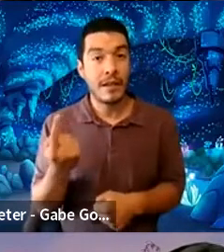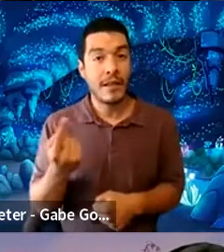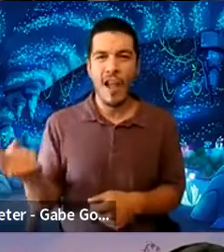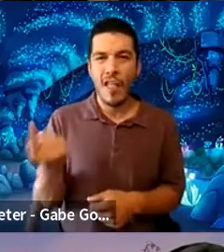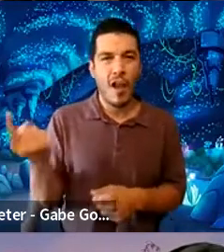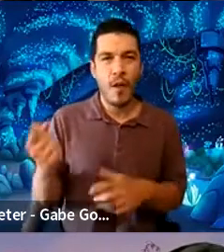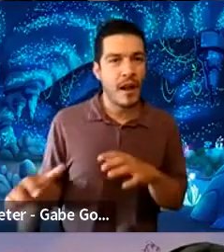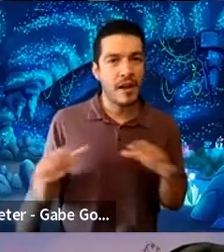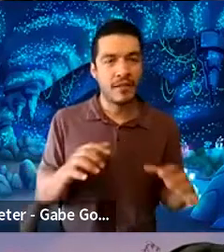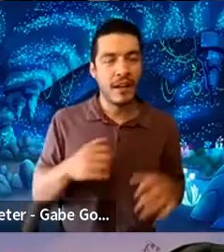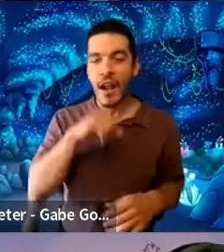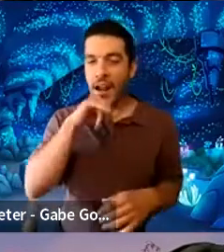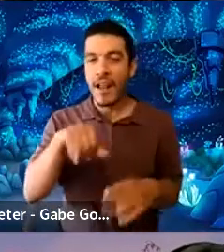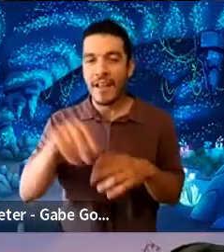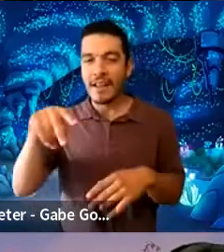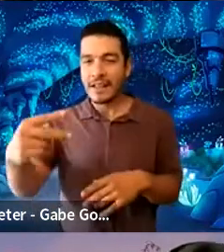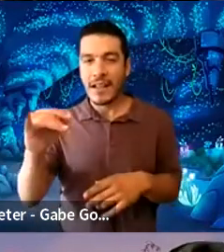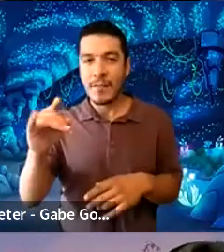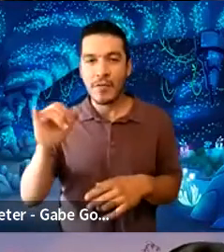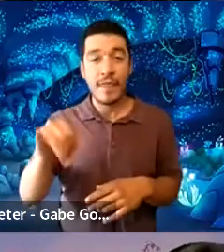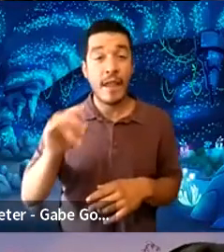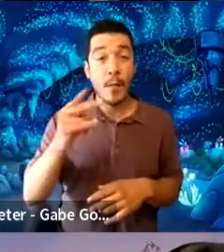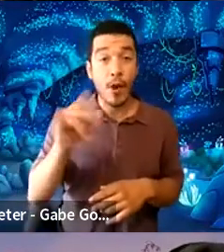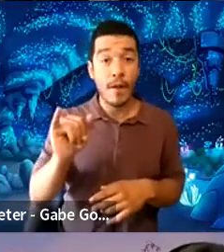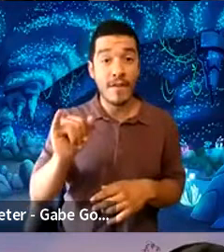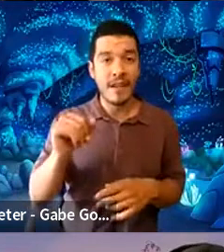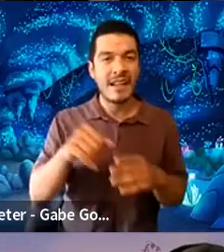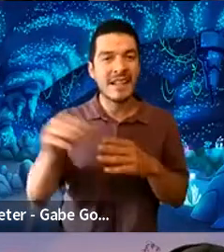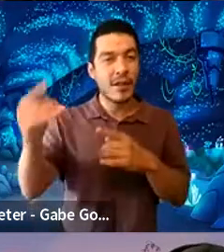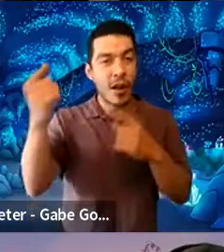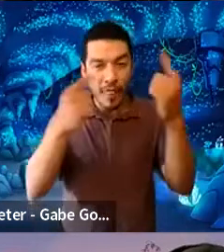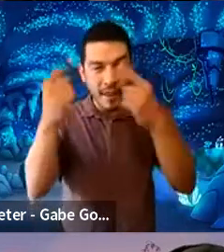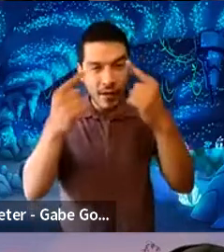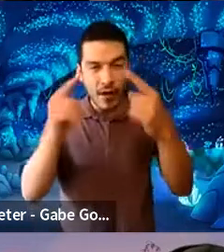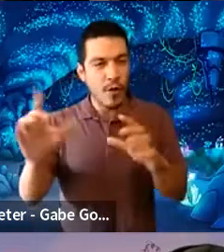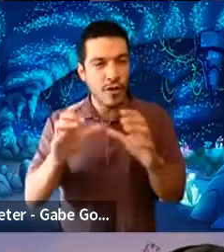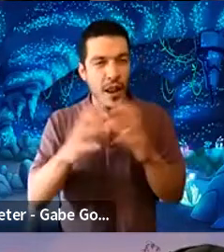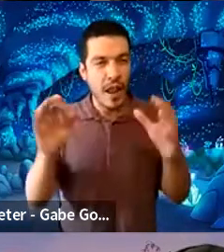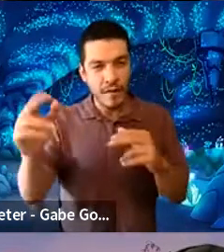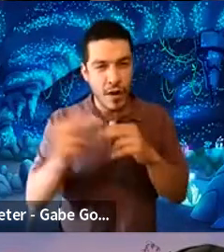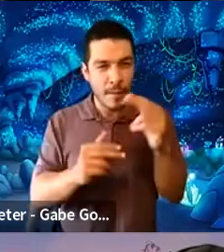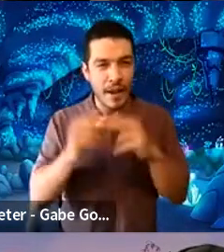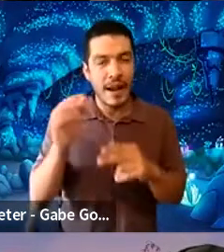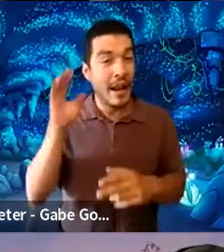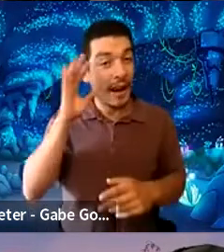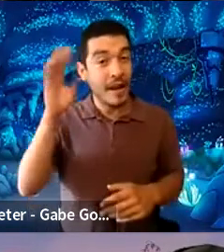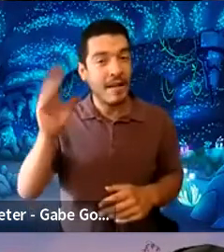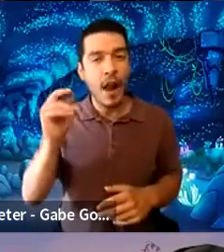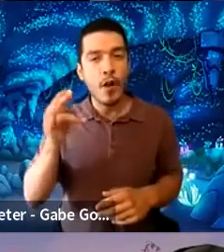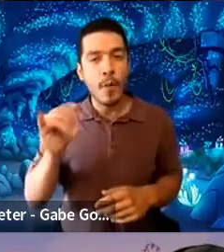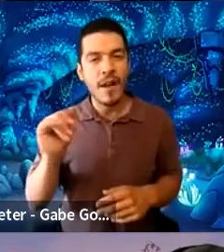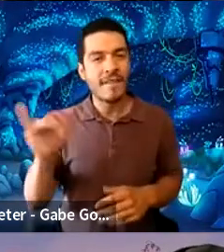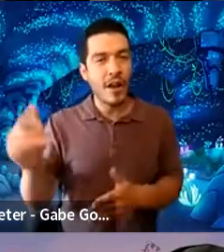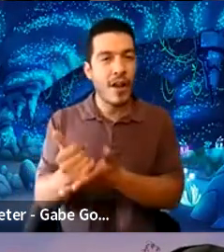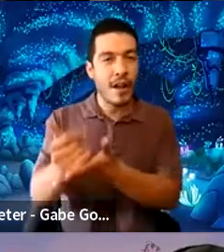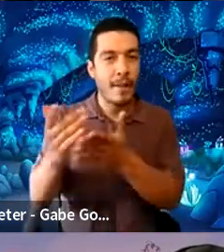always active. I love that in the second episode that Murphy, she's in her tinkering nook where she does a lot of her building and inventing, and Murphy's like her